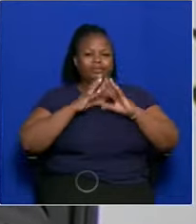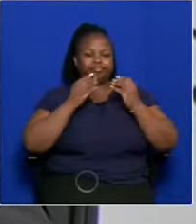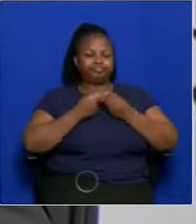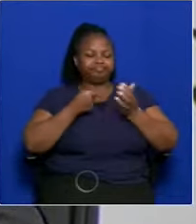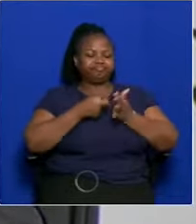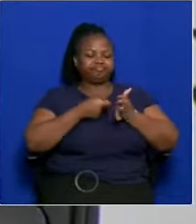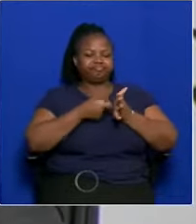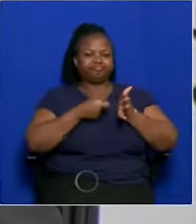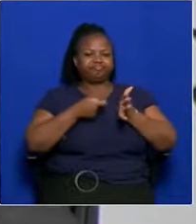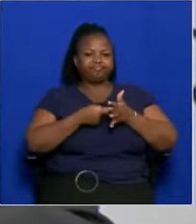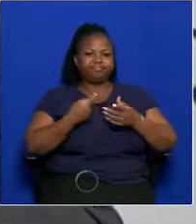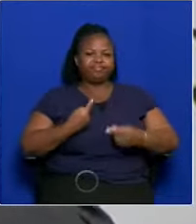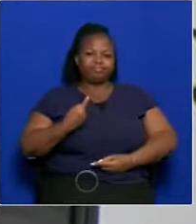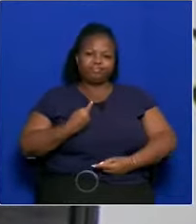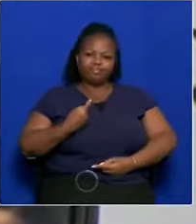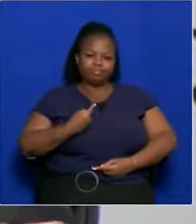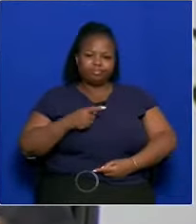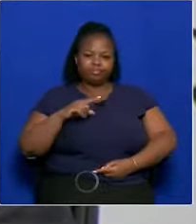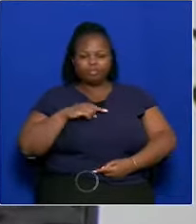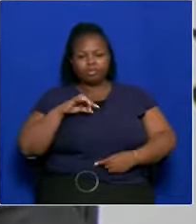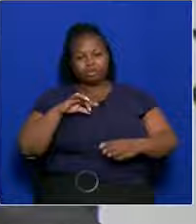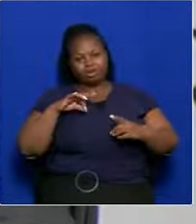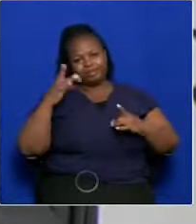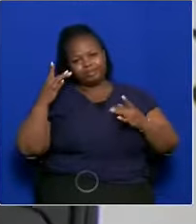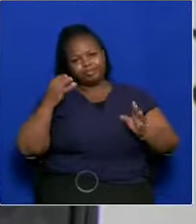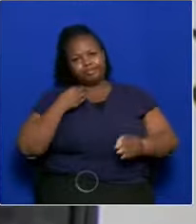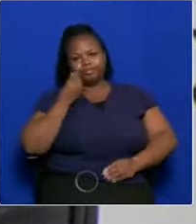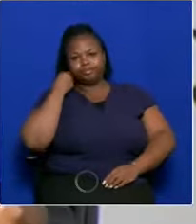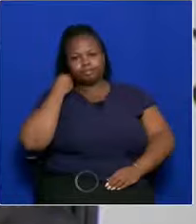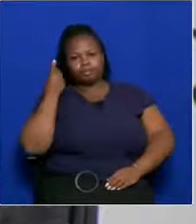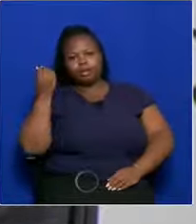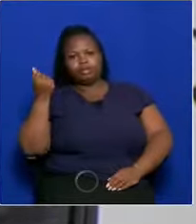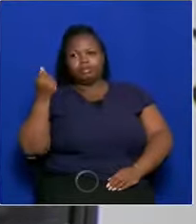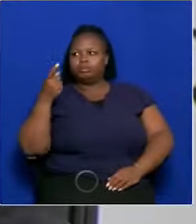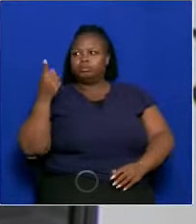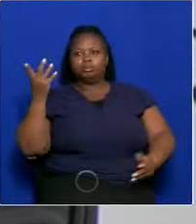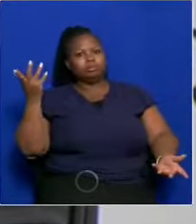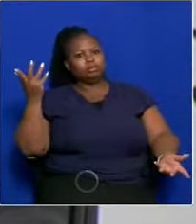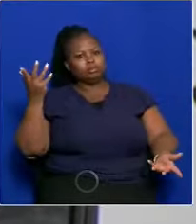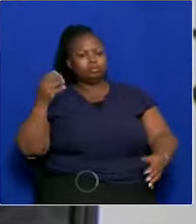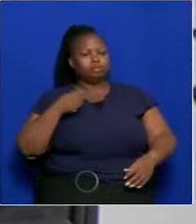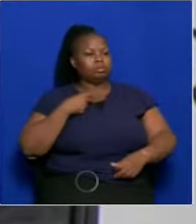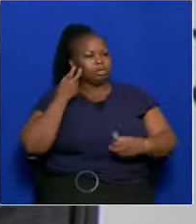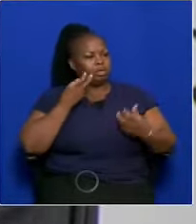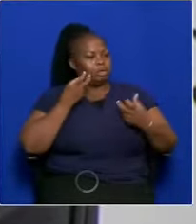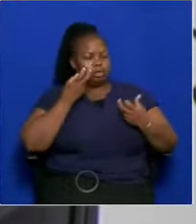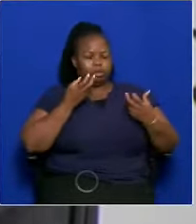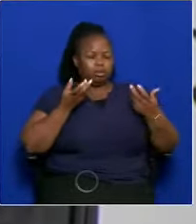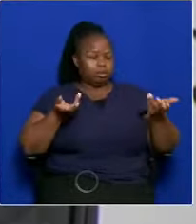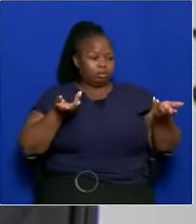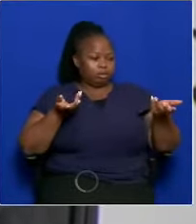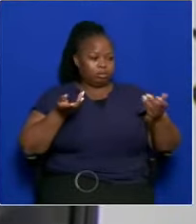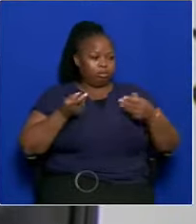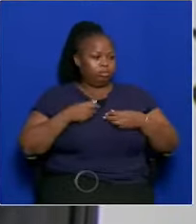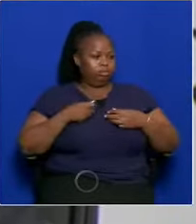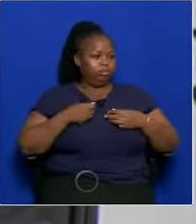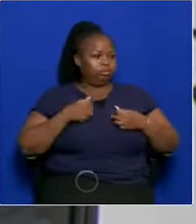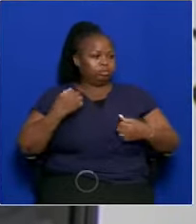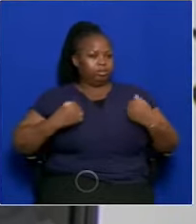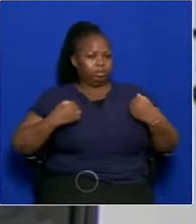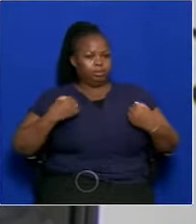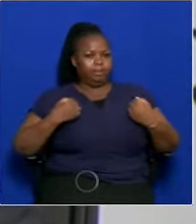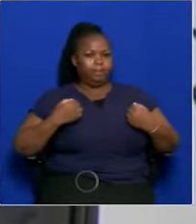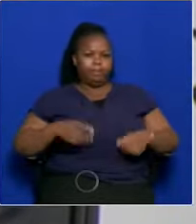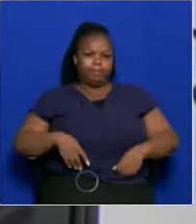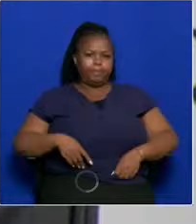they will take the money and then the parts doesn't come. You have to fight like Also for the car to come out, it was a fight